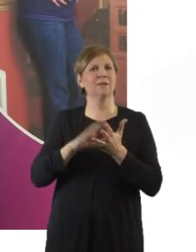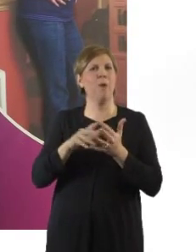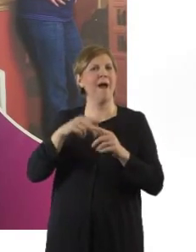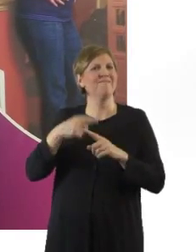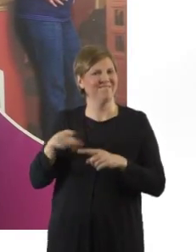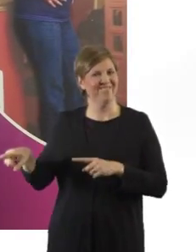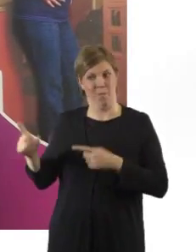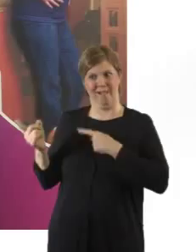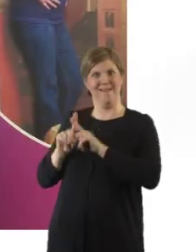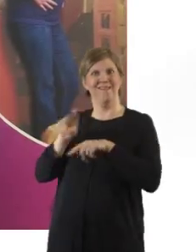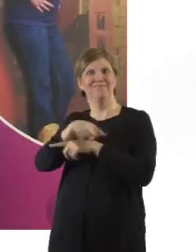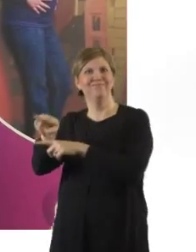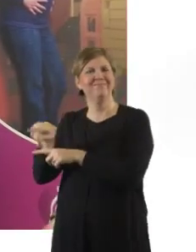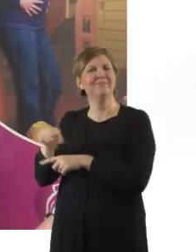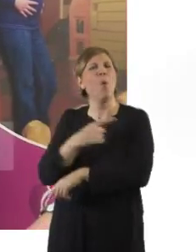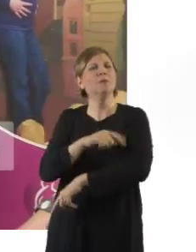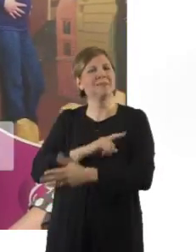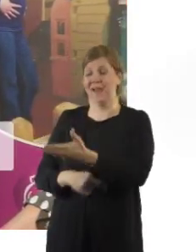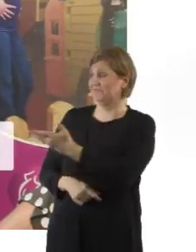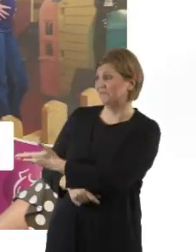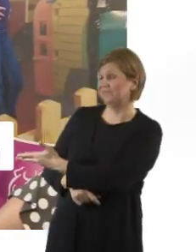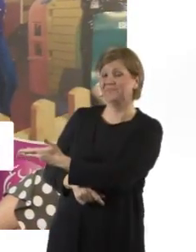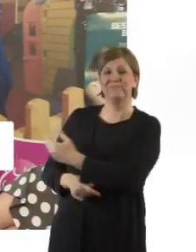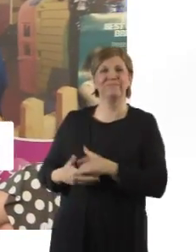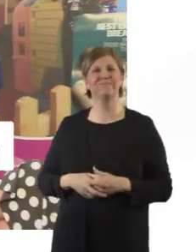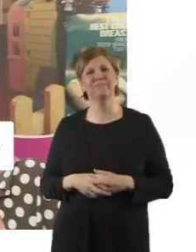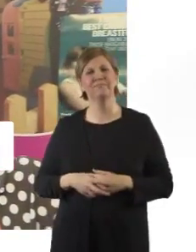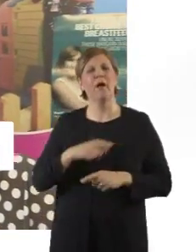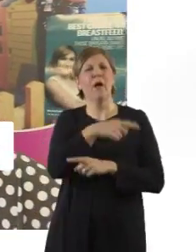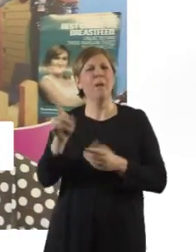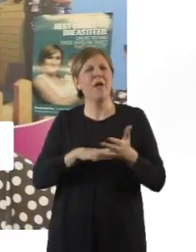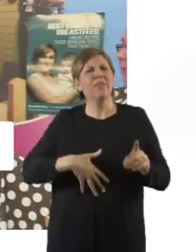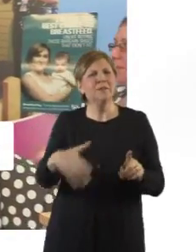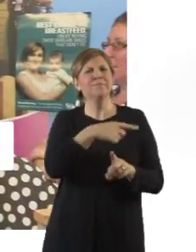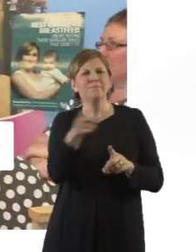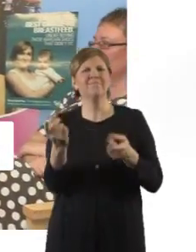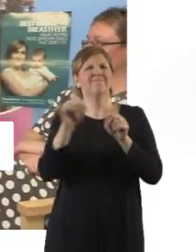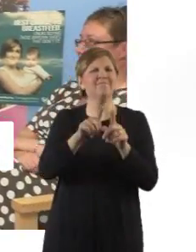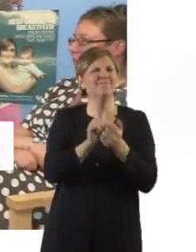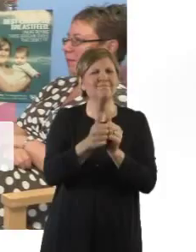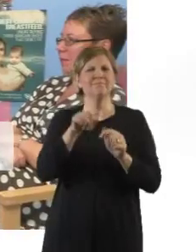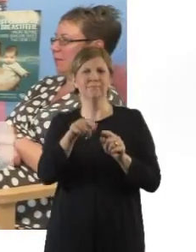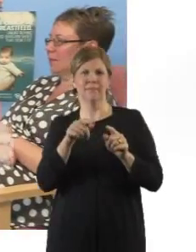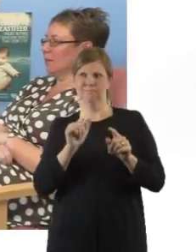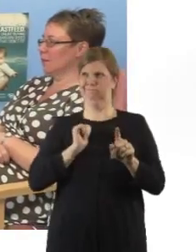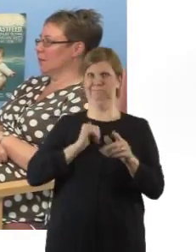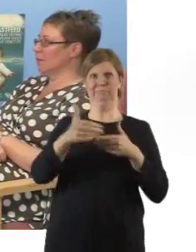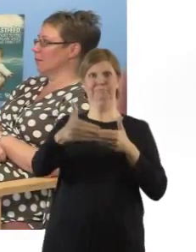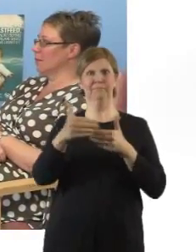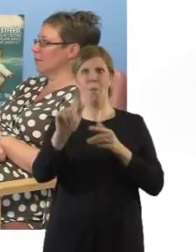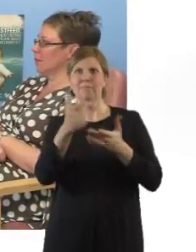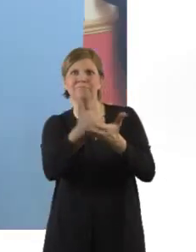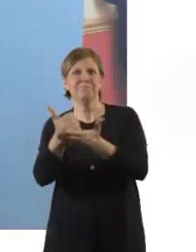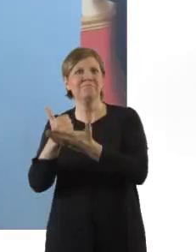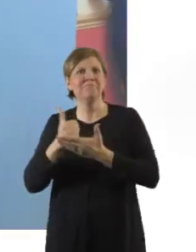maternity unit to let mums and their birth partners know what to expect and what the facilities are like. But first we'll have a chat with Sharon about getting ready to have